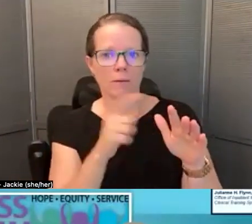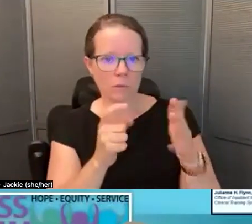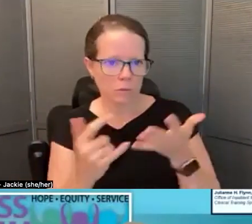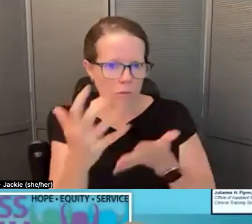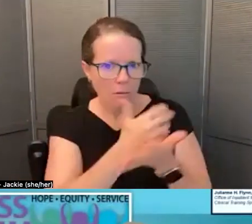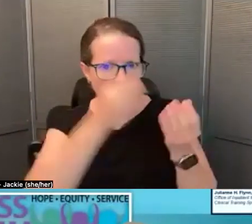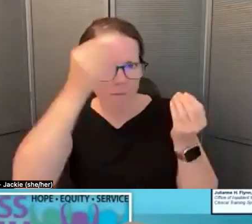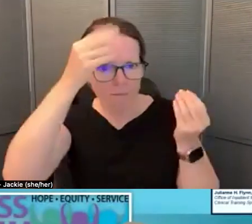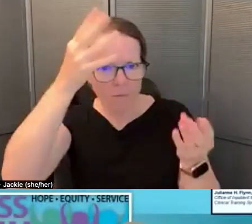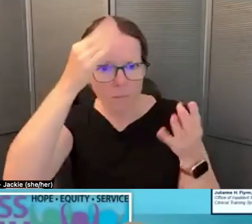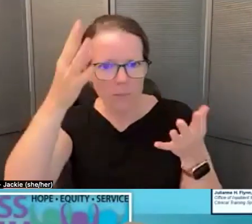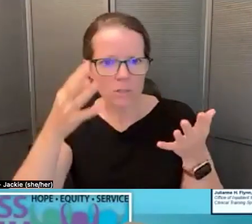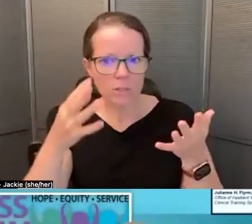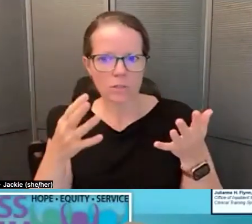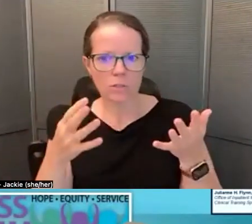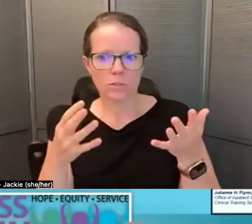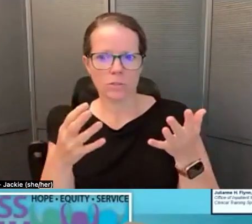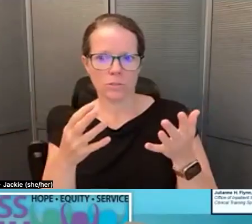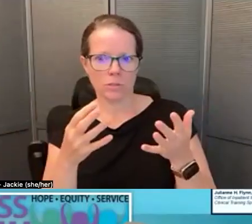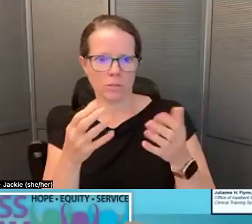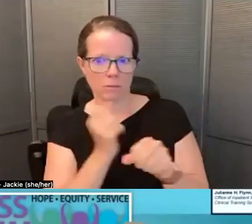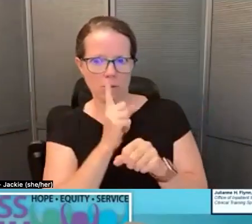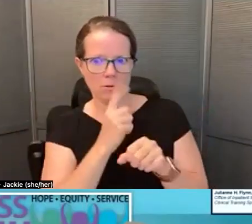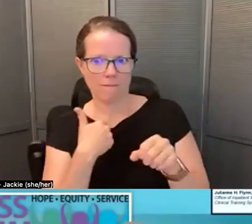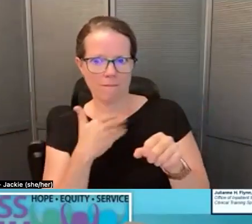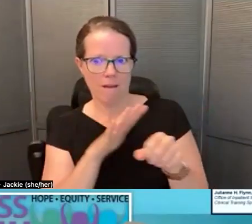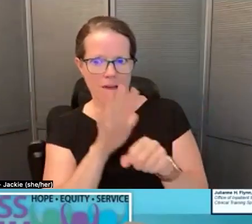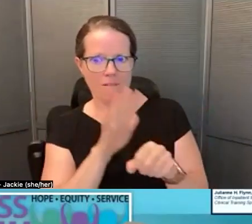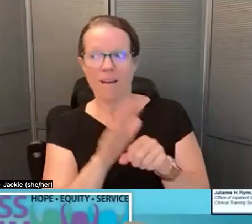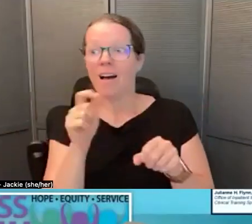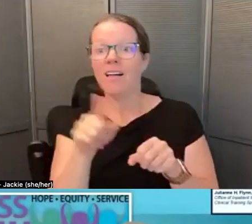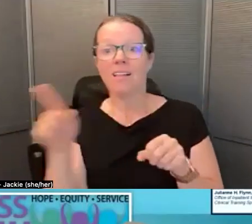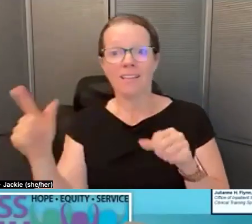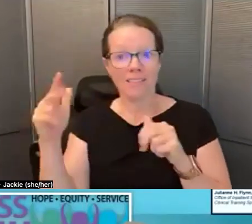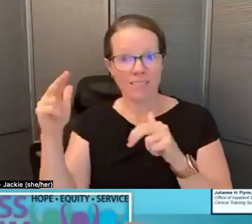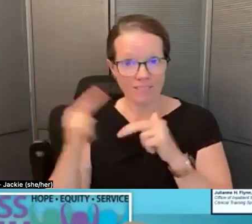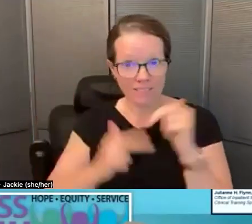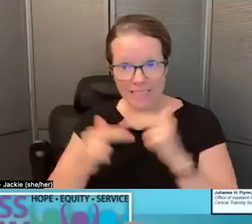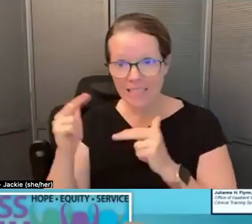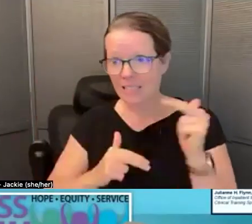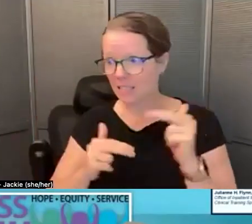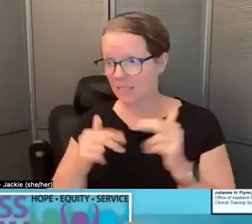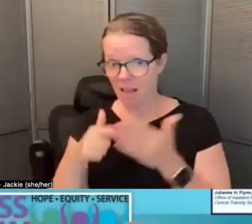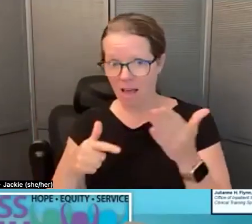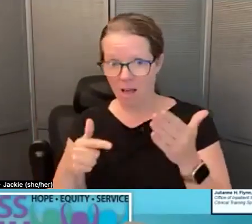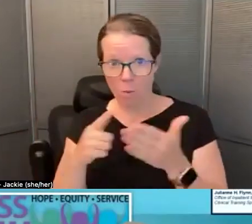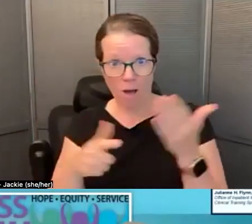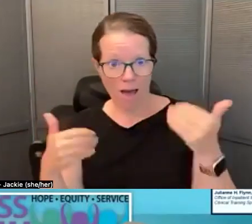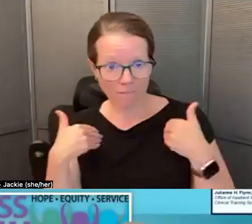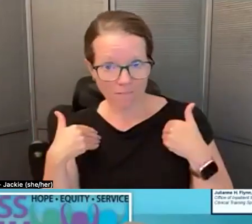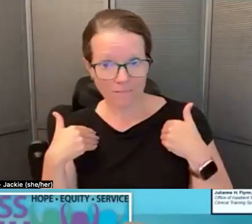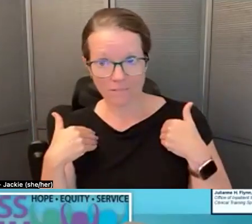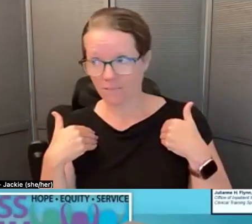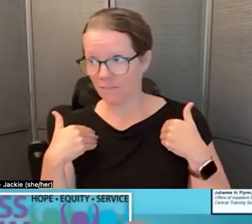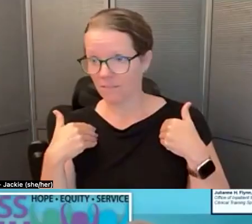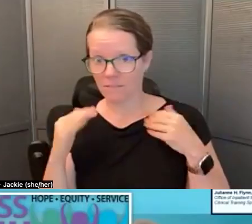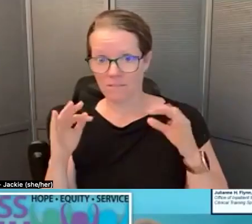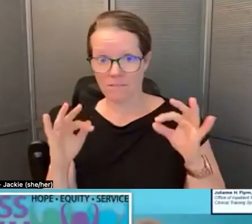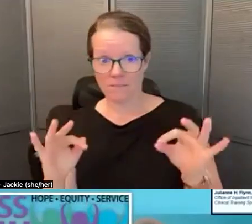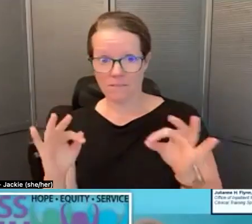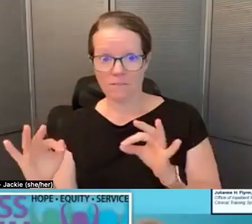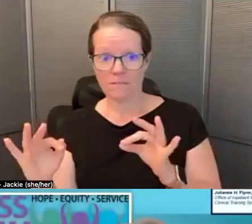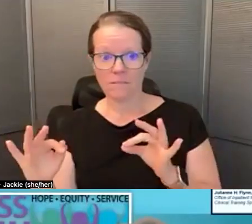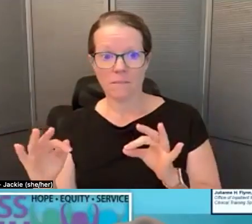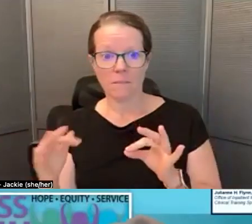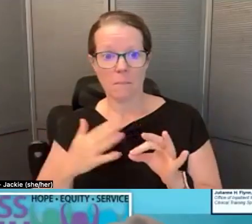trainers and our facilities and school and coordinating this. And my interpretation as a